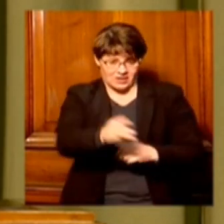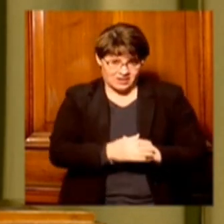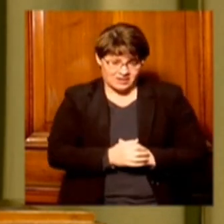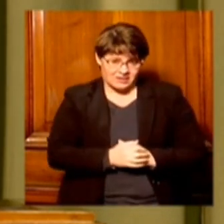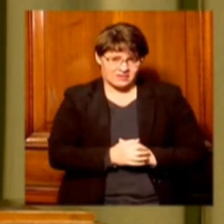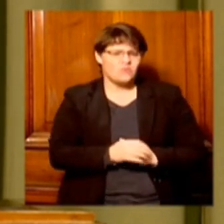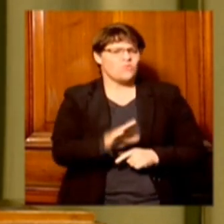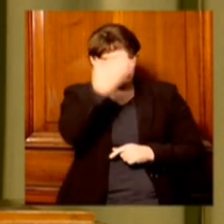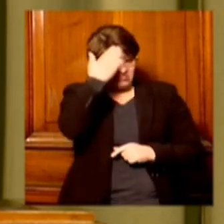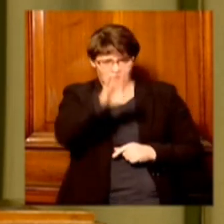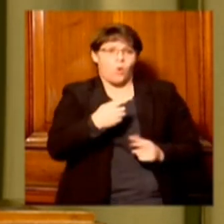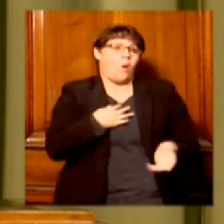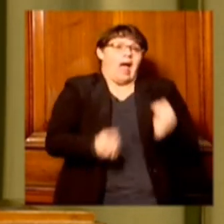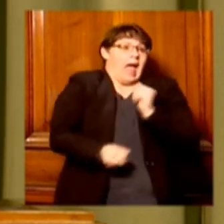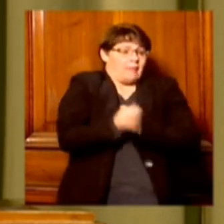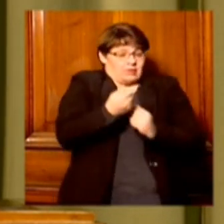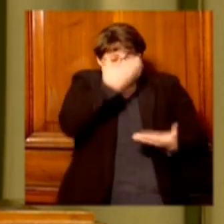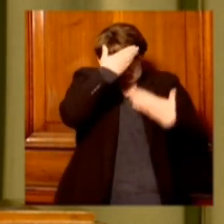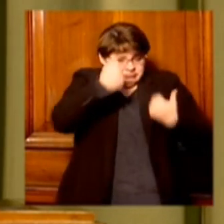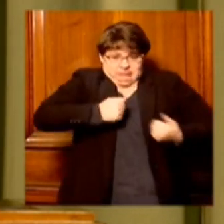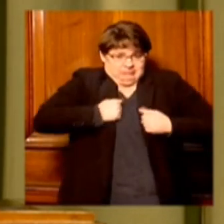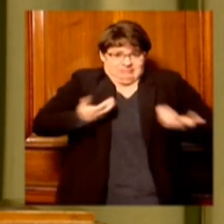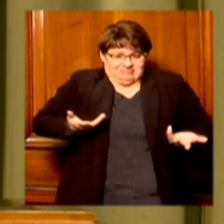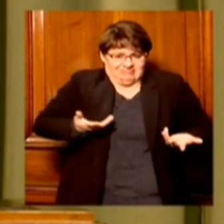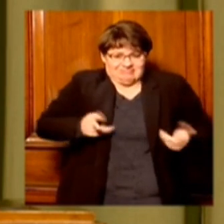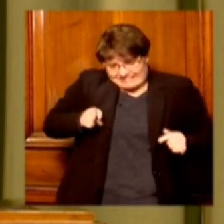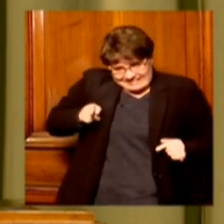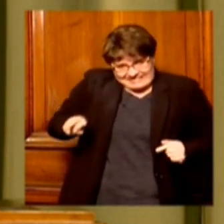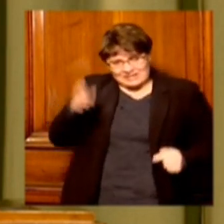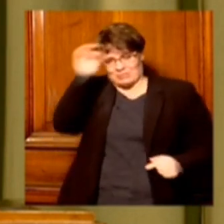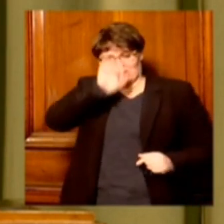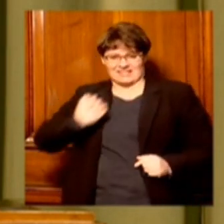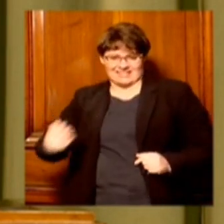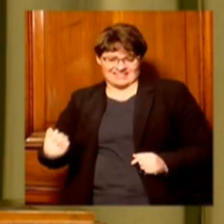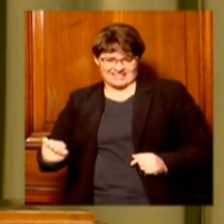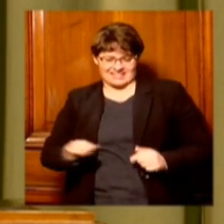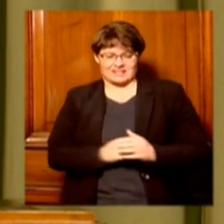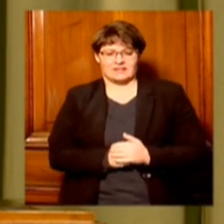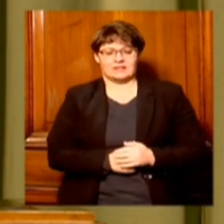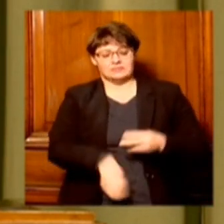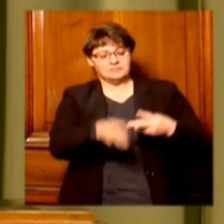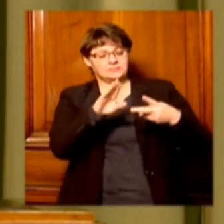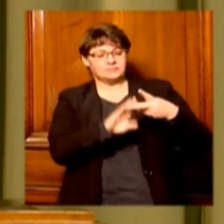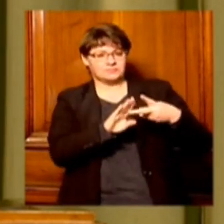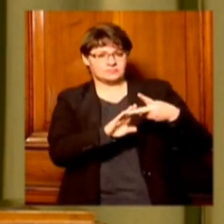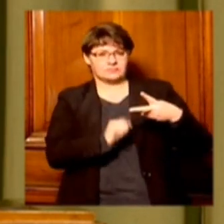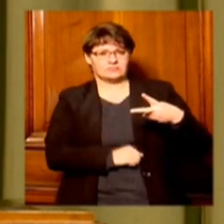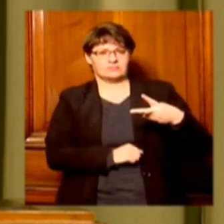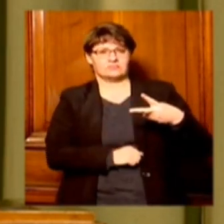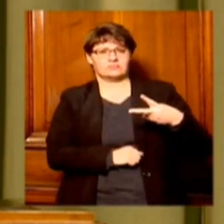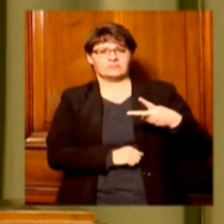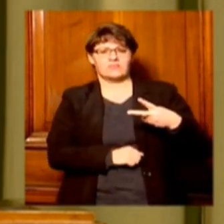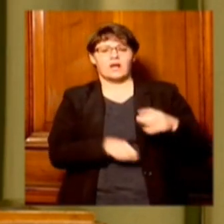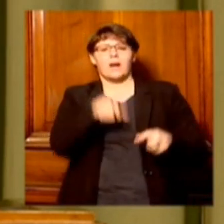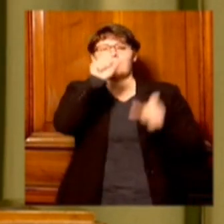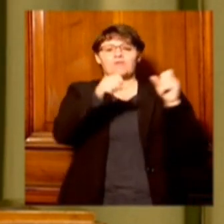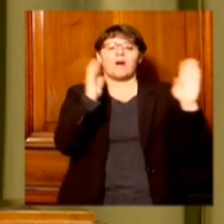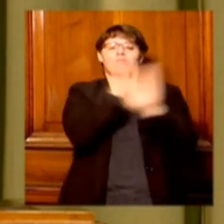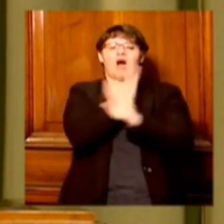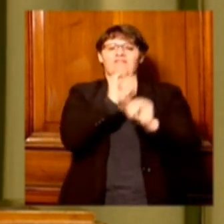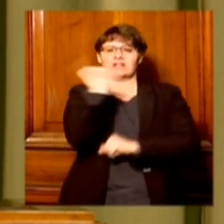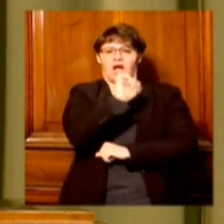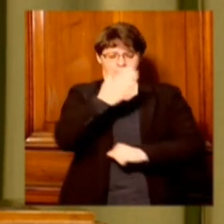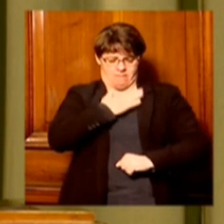commit offenses in the Republic. In as far as the issue of maximum number of passengers in a